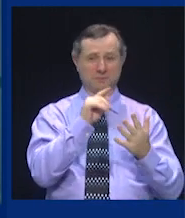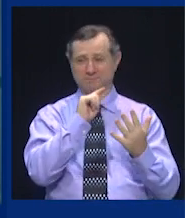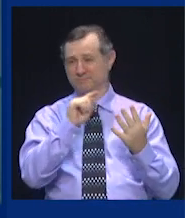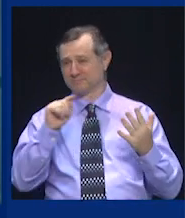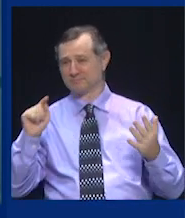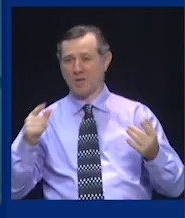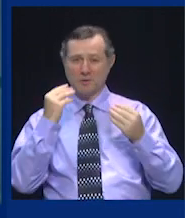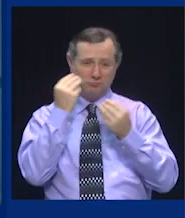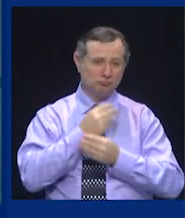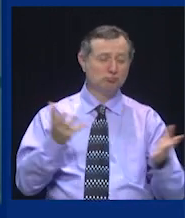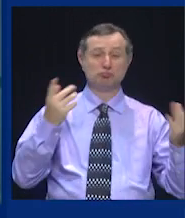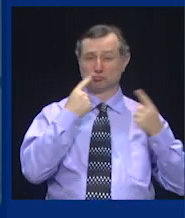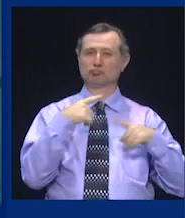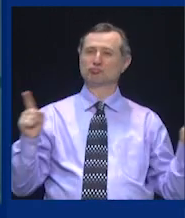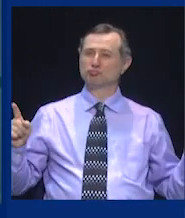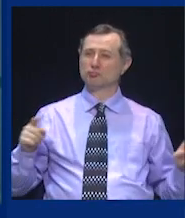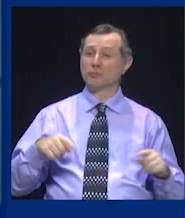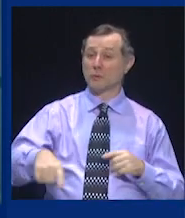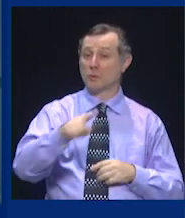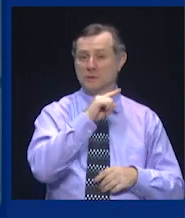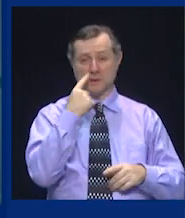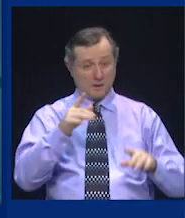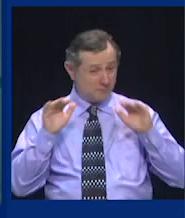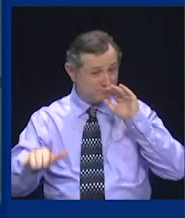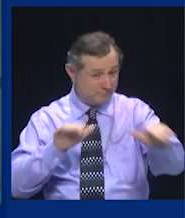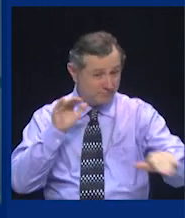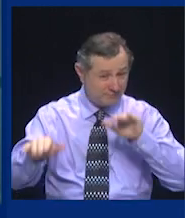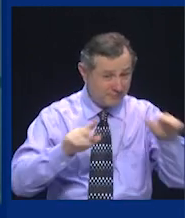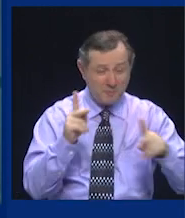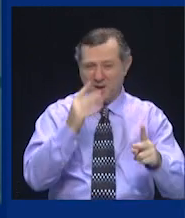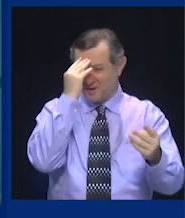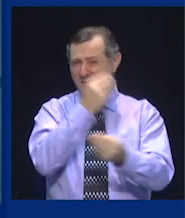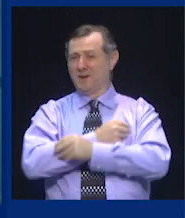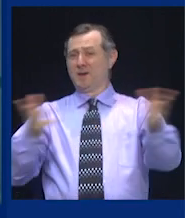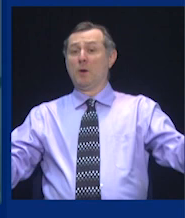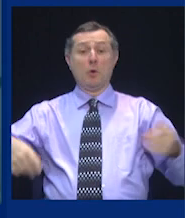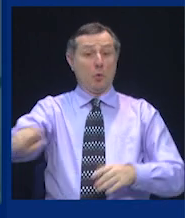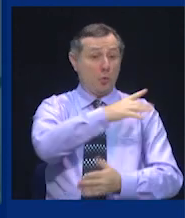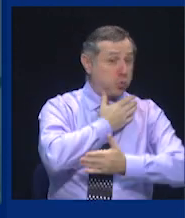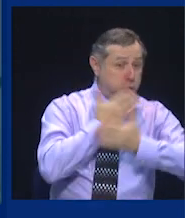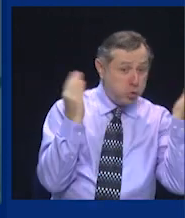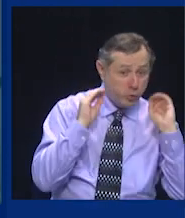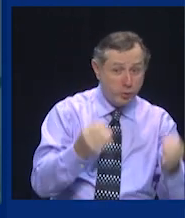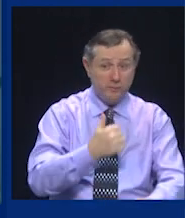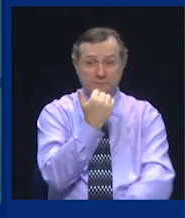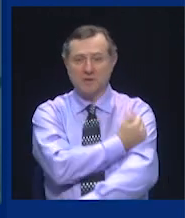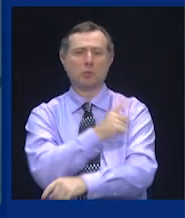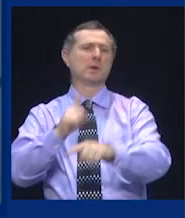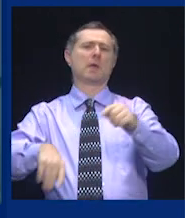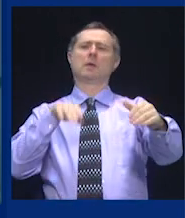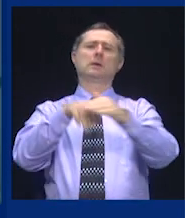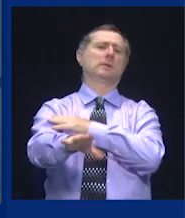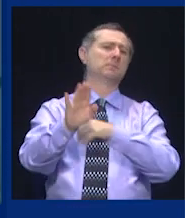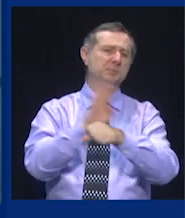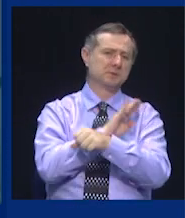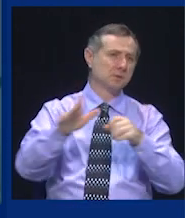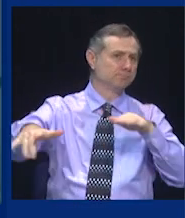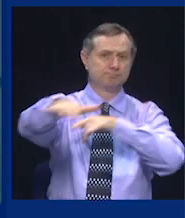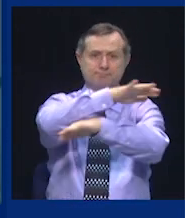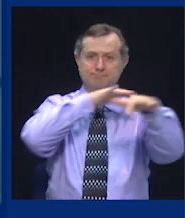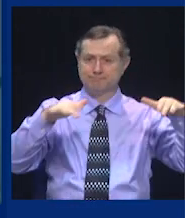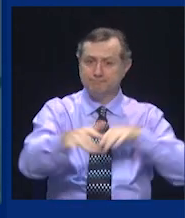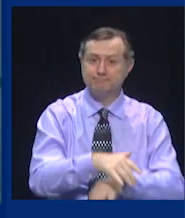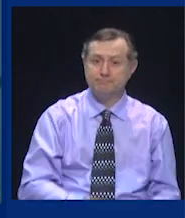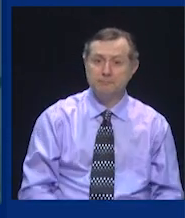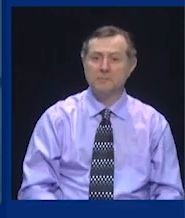people, well, if you don't have a vaccine, you can't get into these establishments, then you'll see a